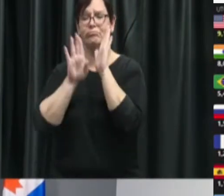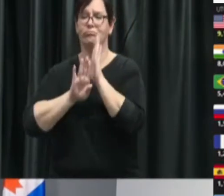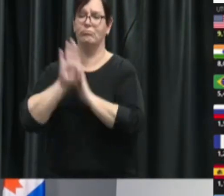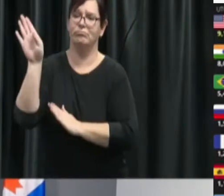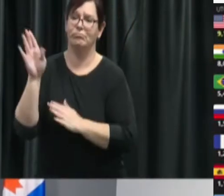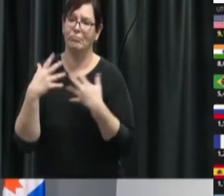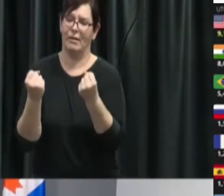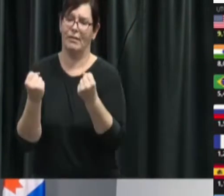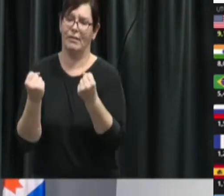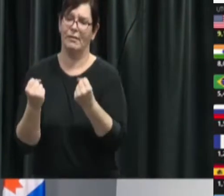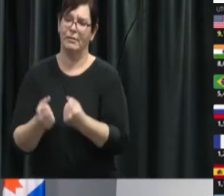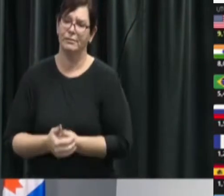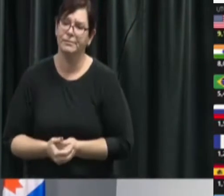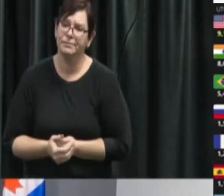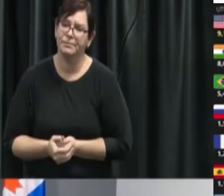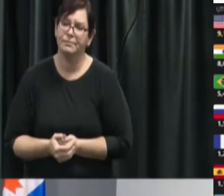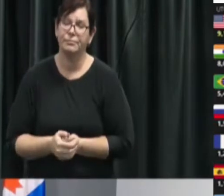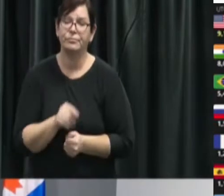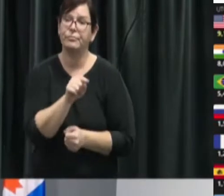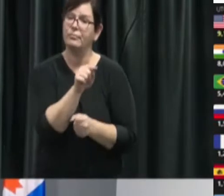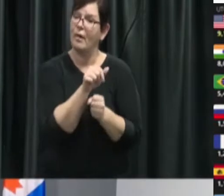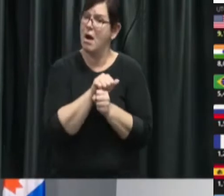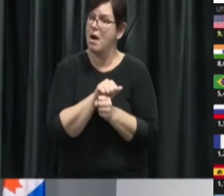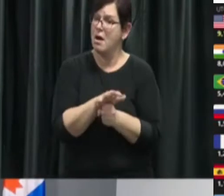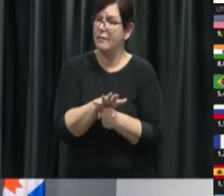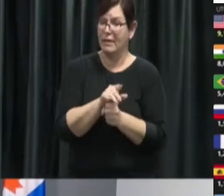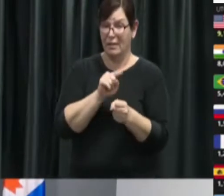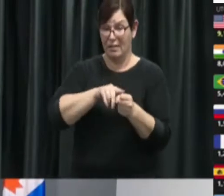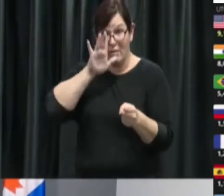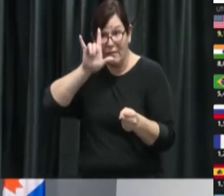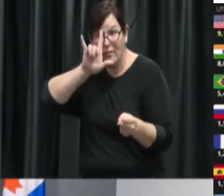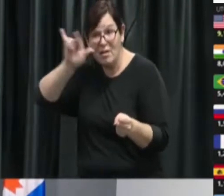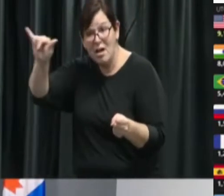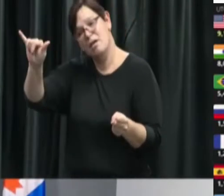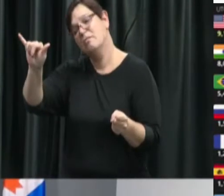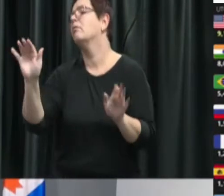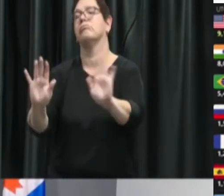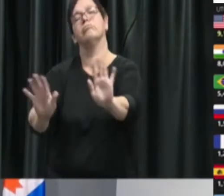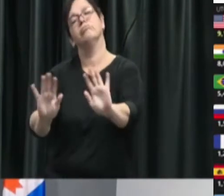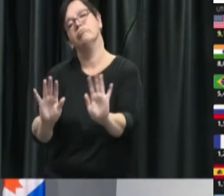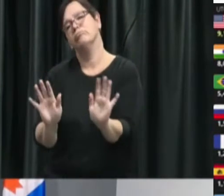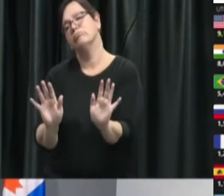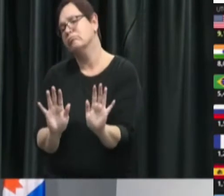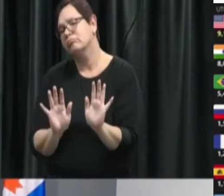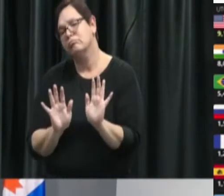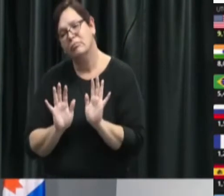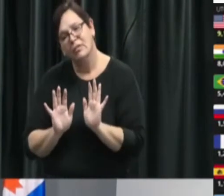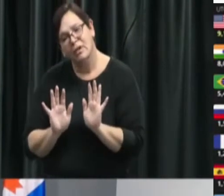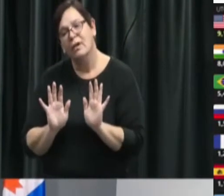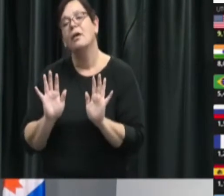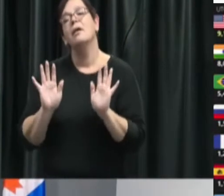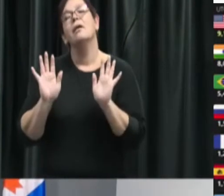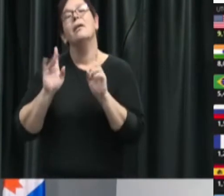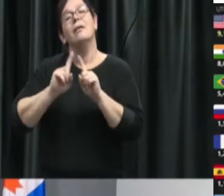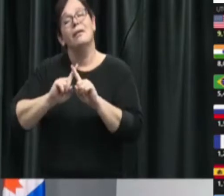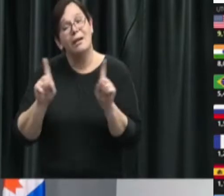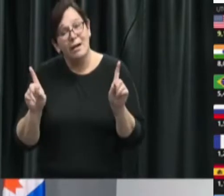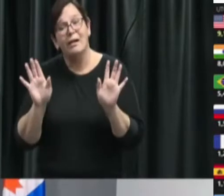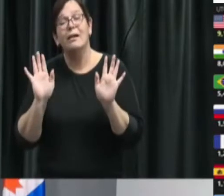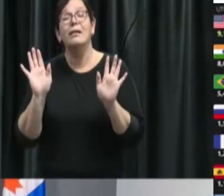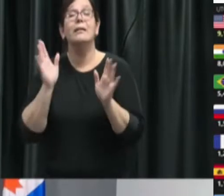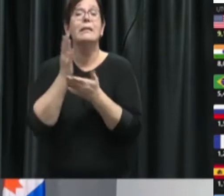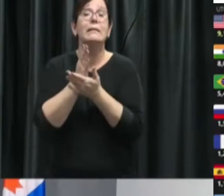COVID-19 will not be with us forever, but the factors that worsen it in some parts of Toronto